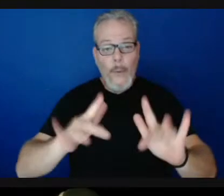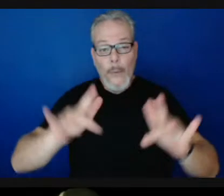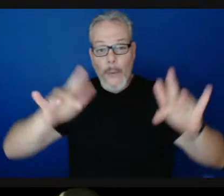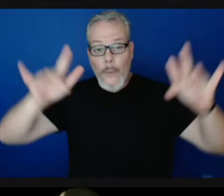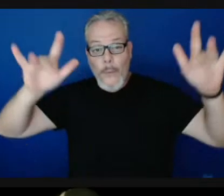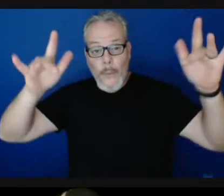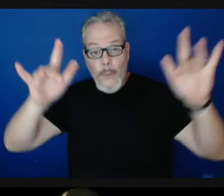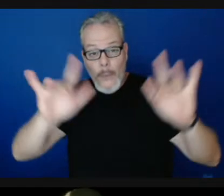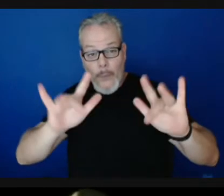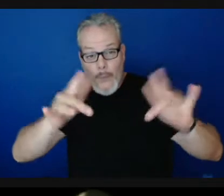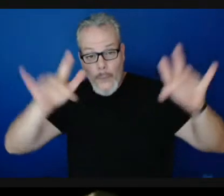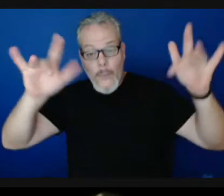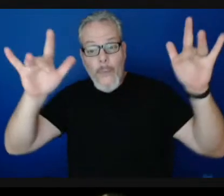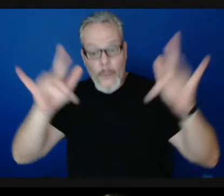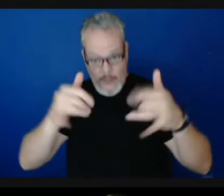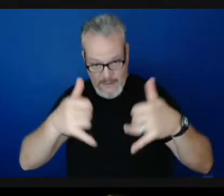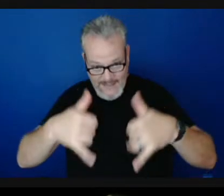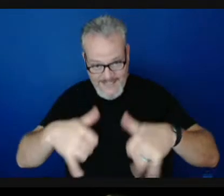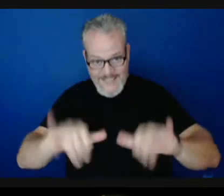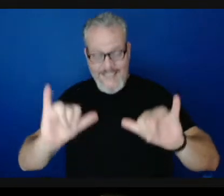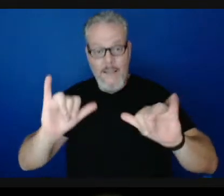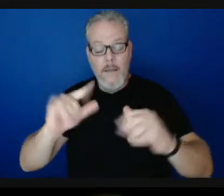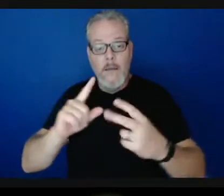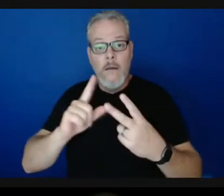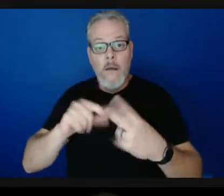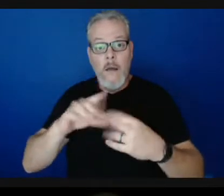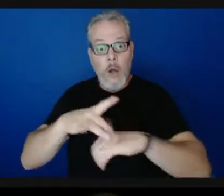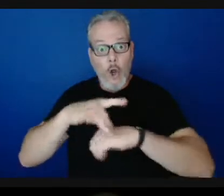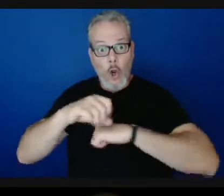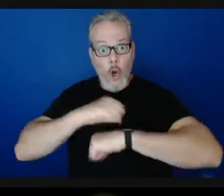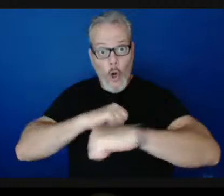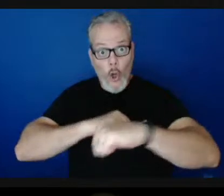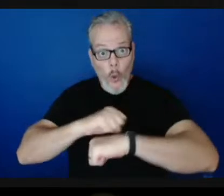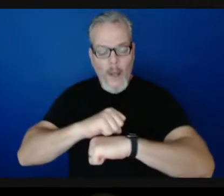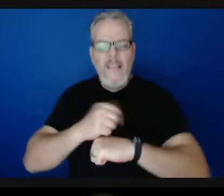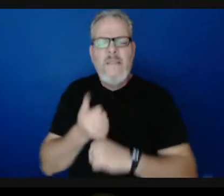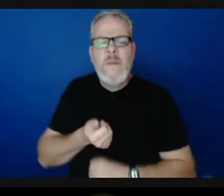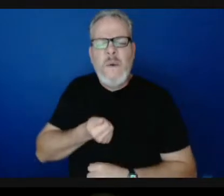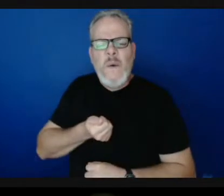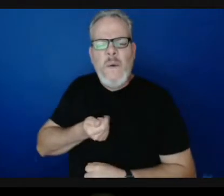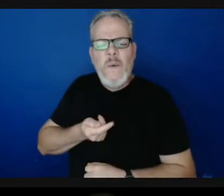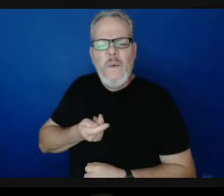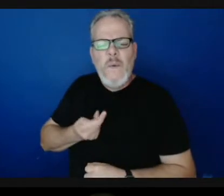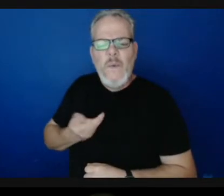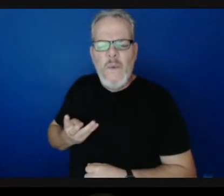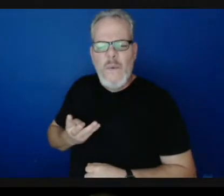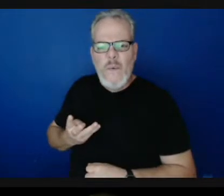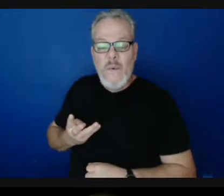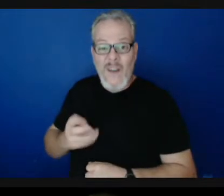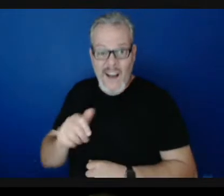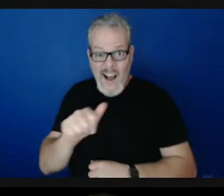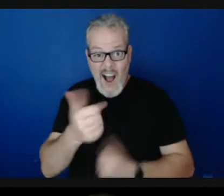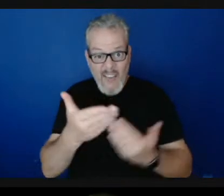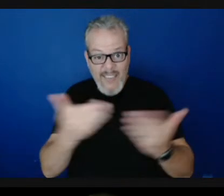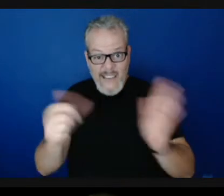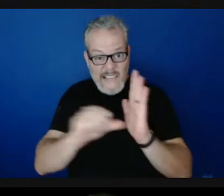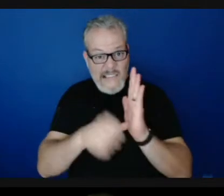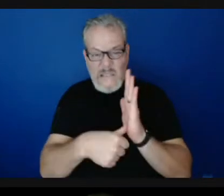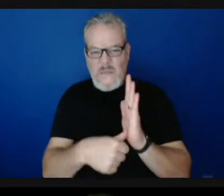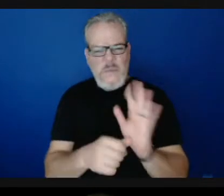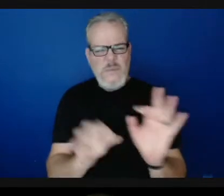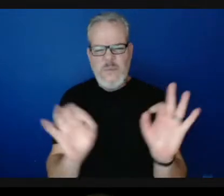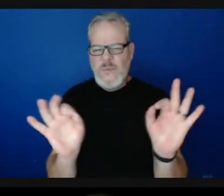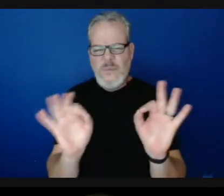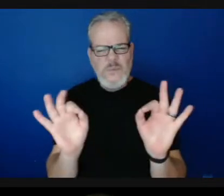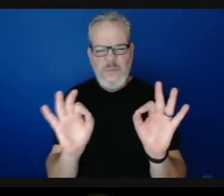zone. Very few earthquakes, and nothing else to really highlight right here at this moment in time. I